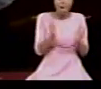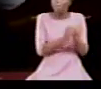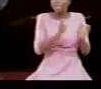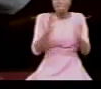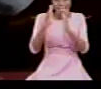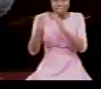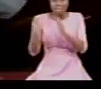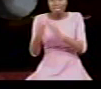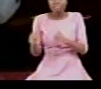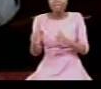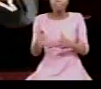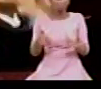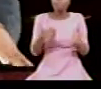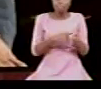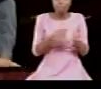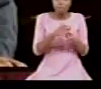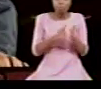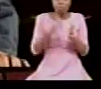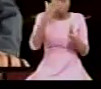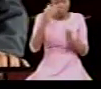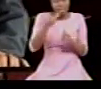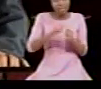law rules everywhere.